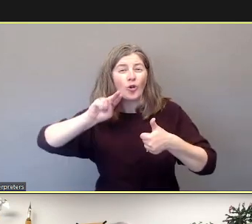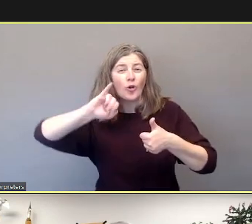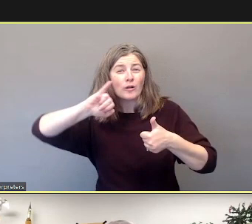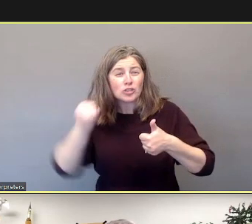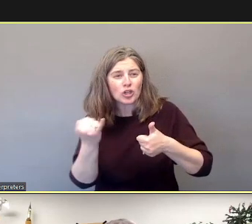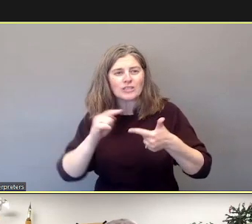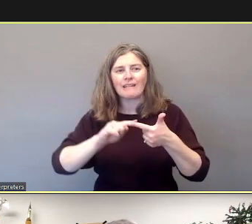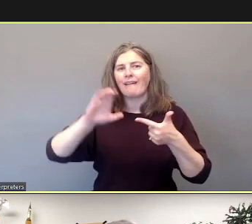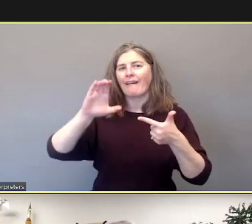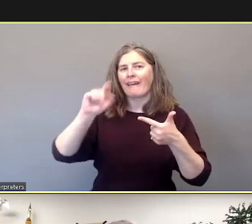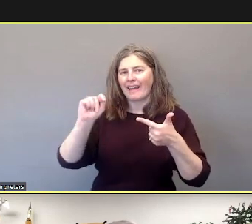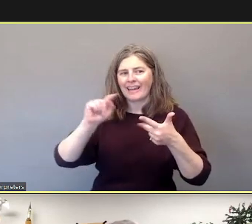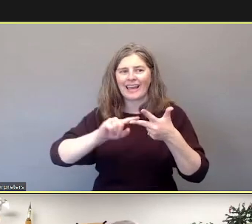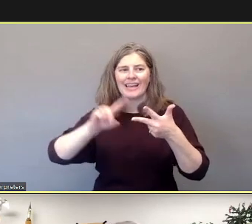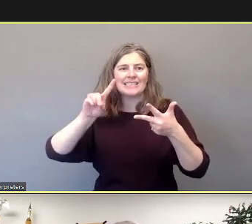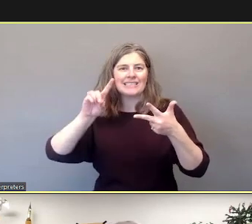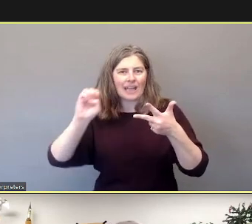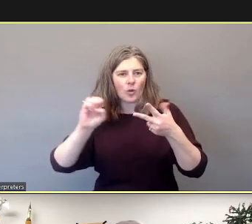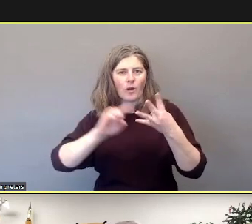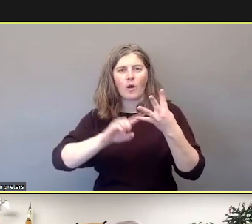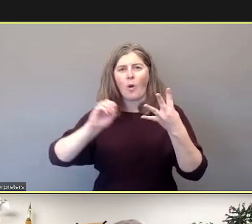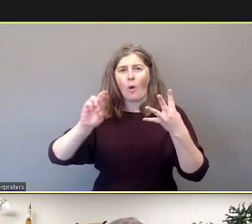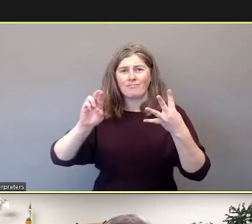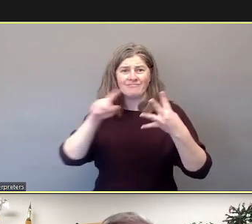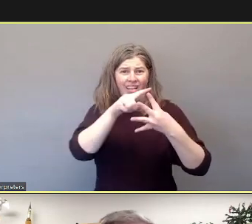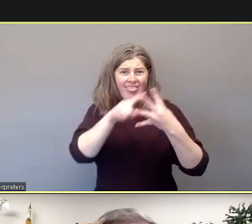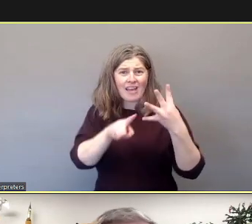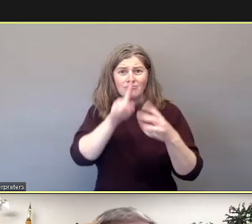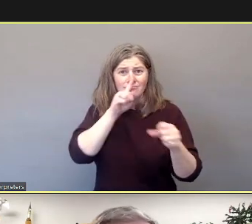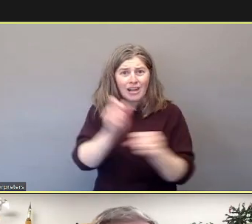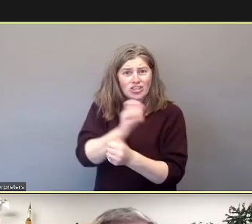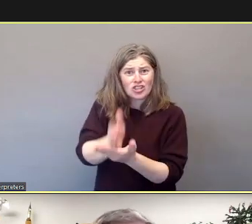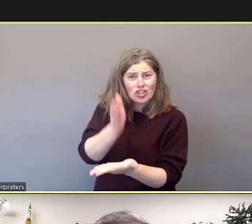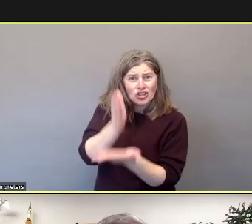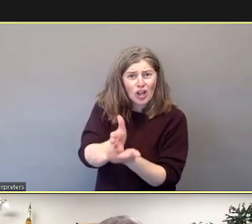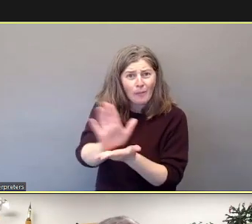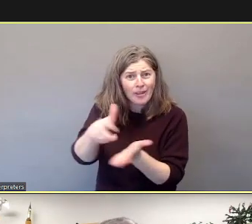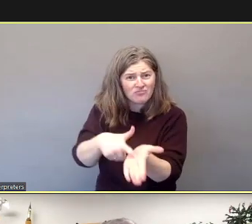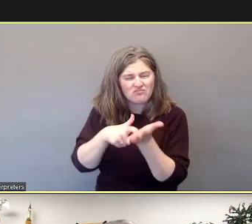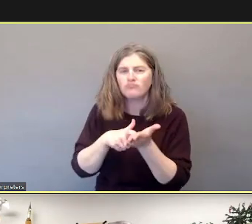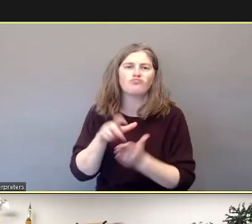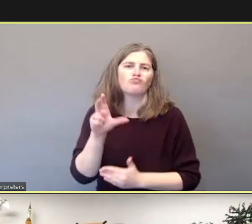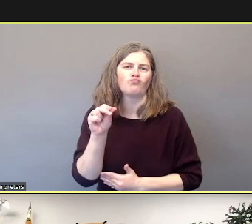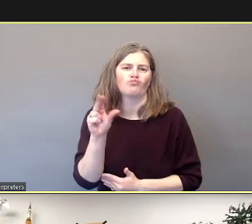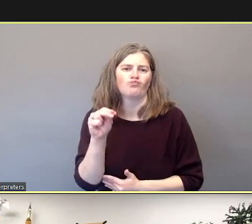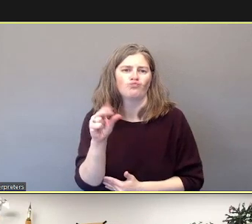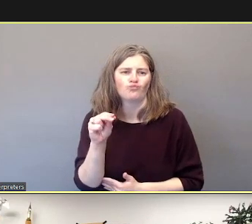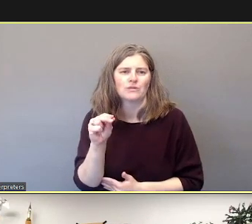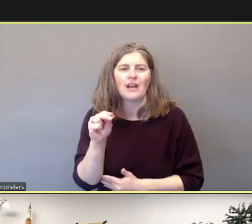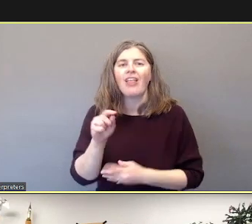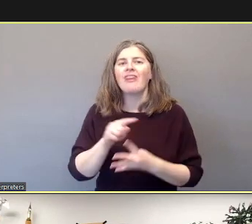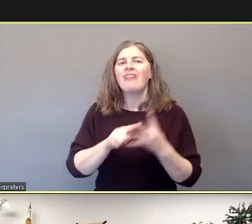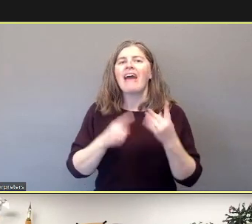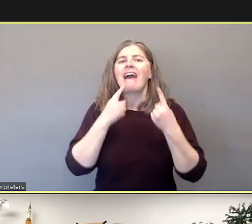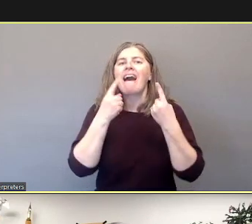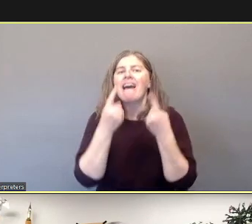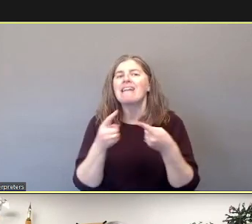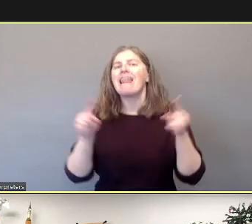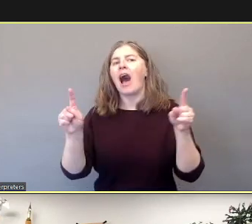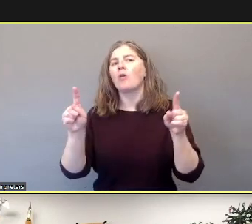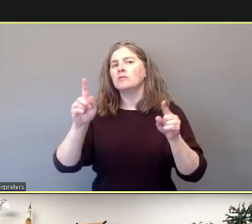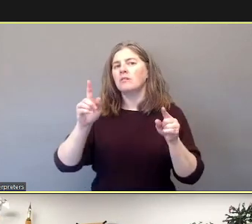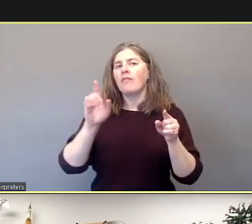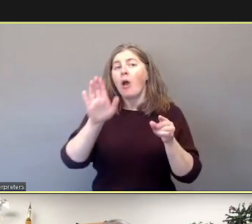Delaware, and Oregon. And none of them actually did end their mask mandate yesterday. They all announced an